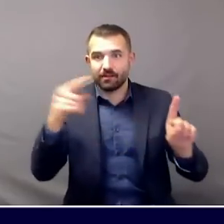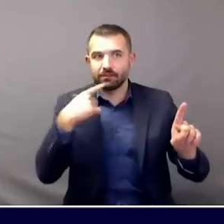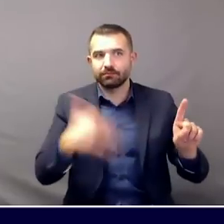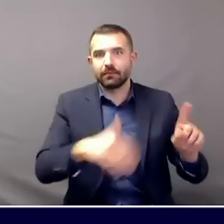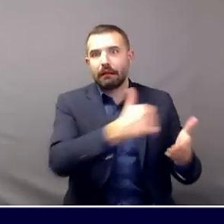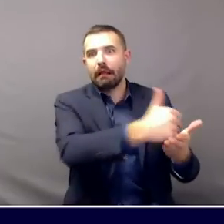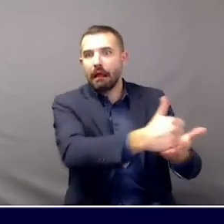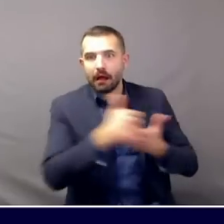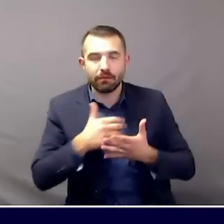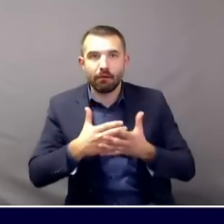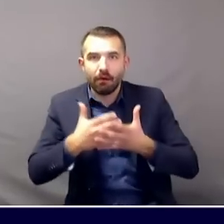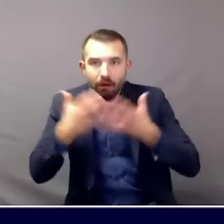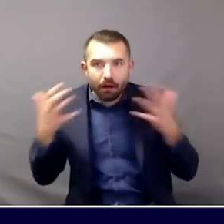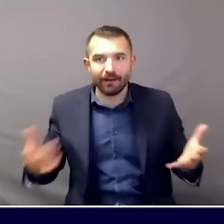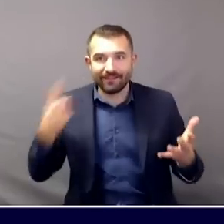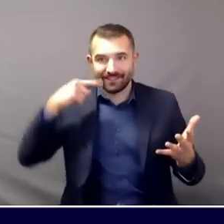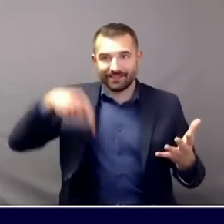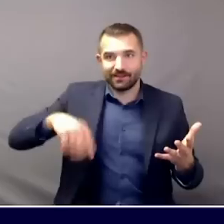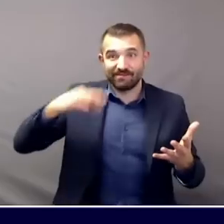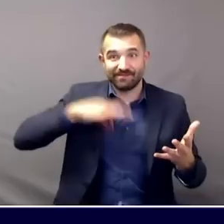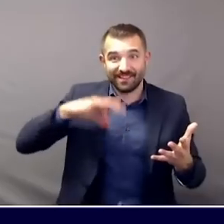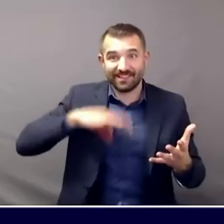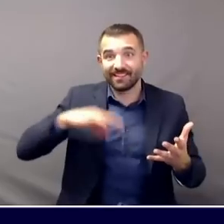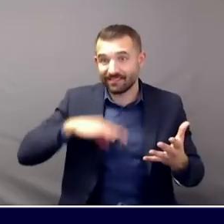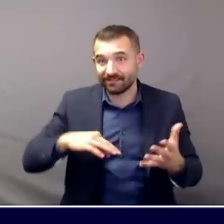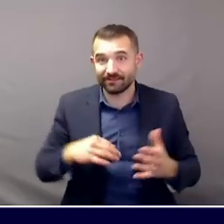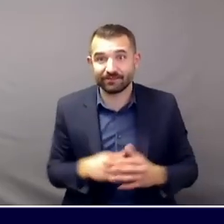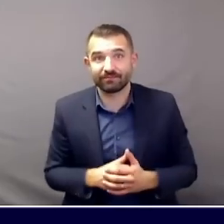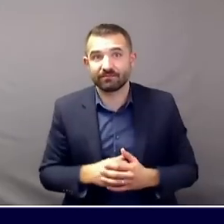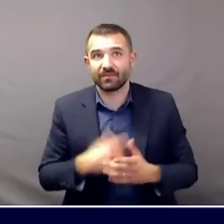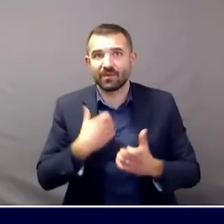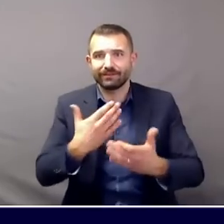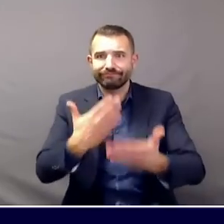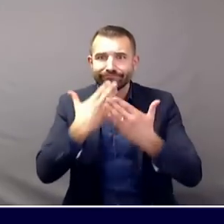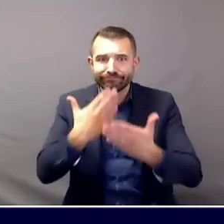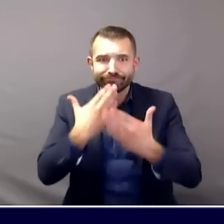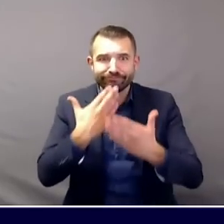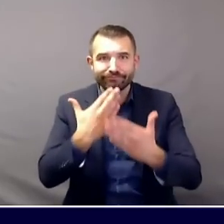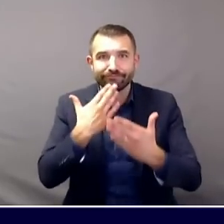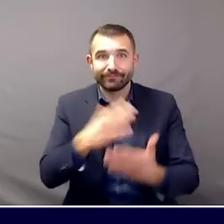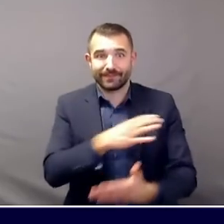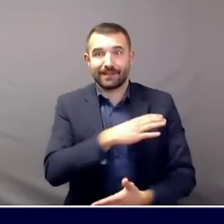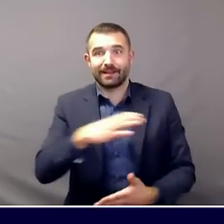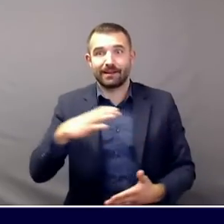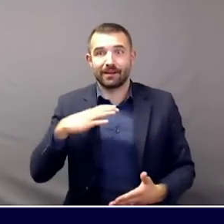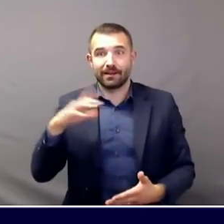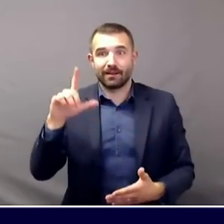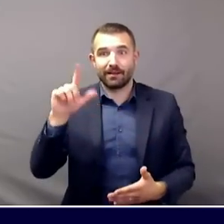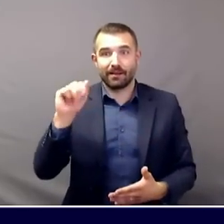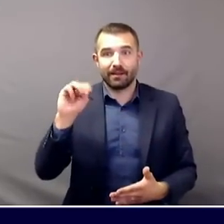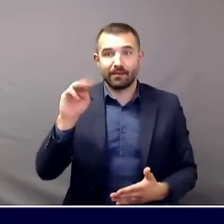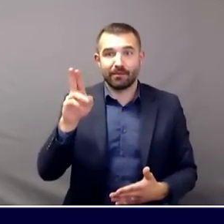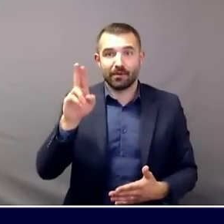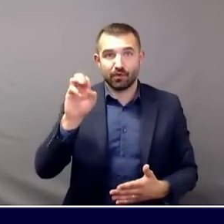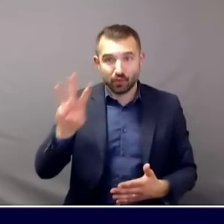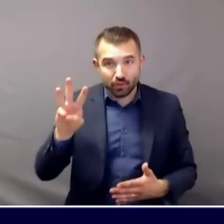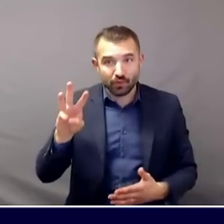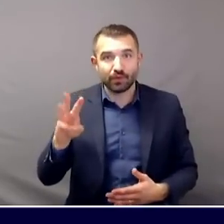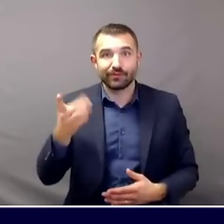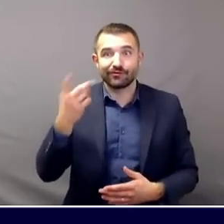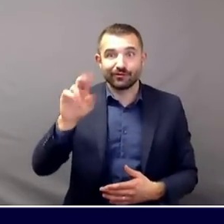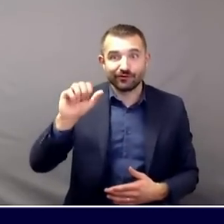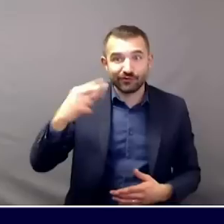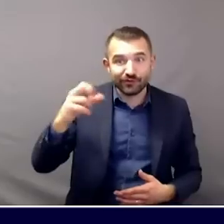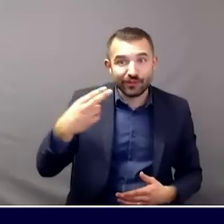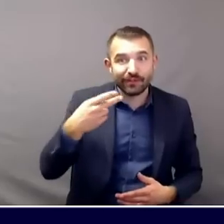huge for the state of Maine. And I want to thank Jeanne Lambrew and Dr. Shah and others for implementing that back